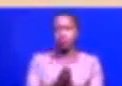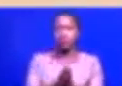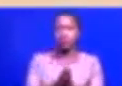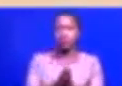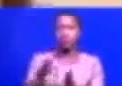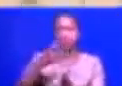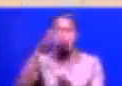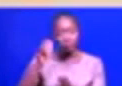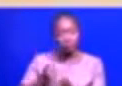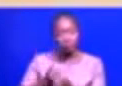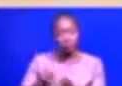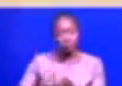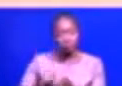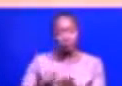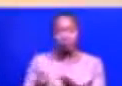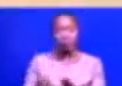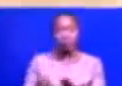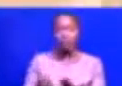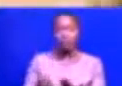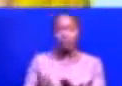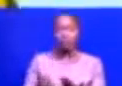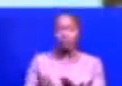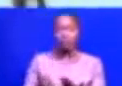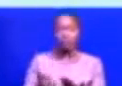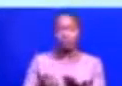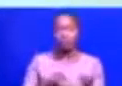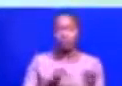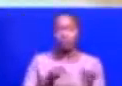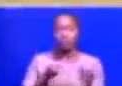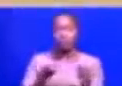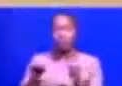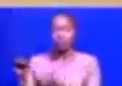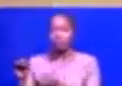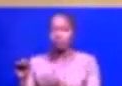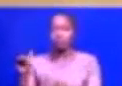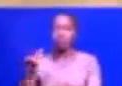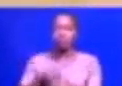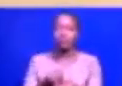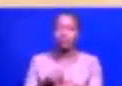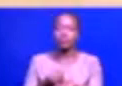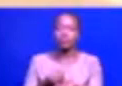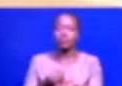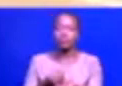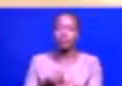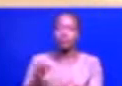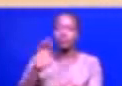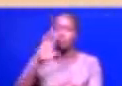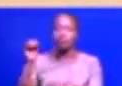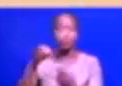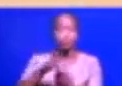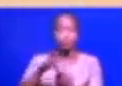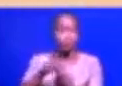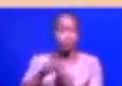the buzz of the Morands, you know, going all the way up and playing at the Continental Championships. It was